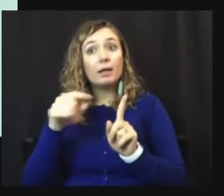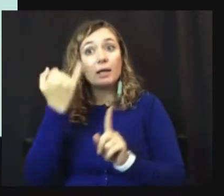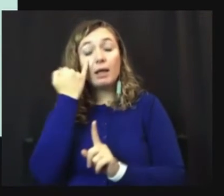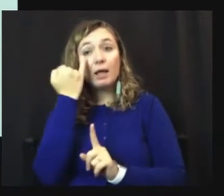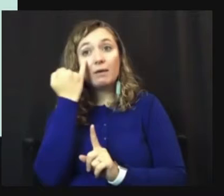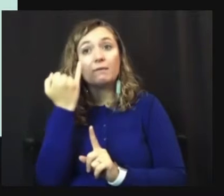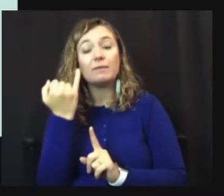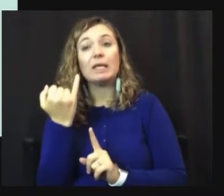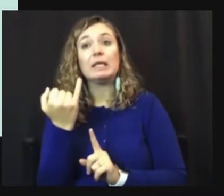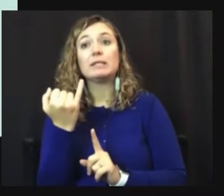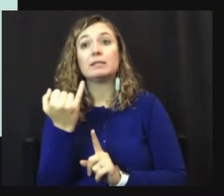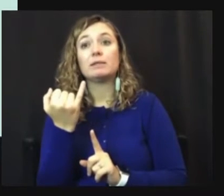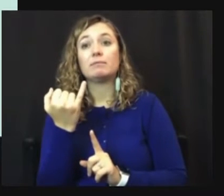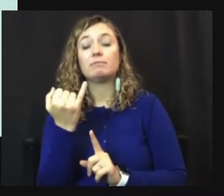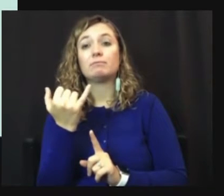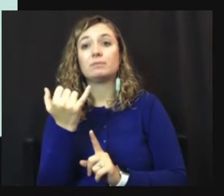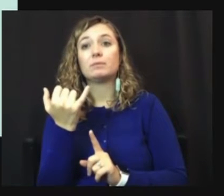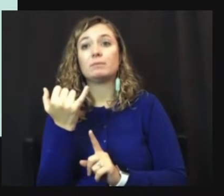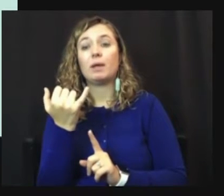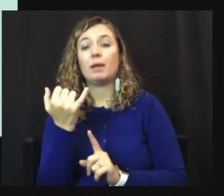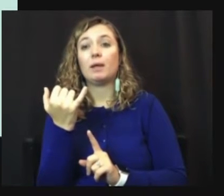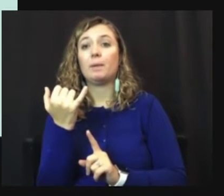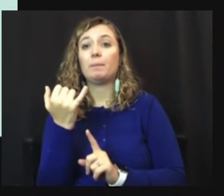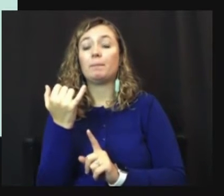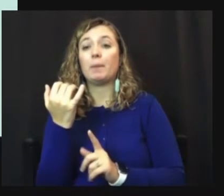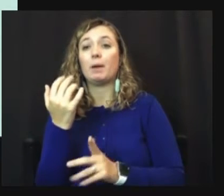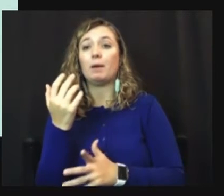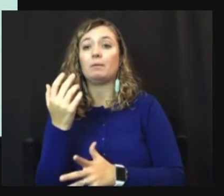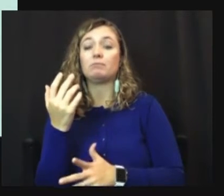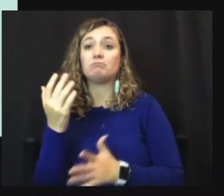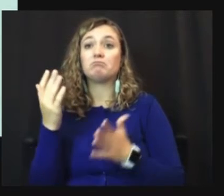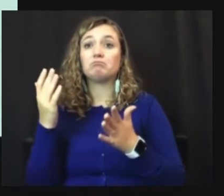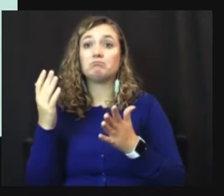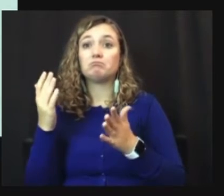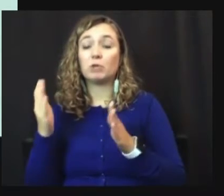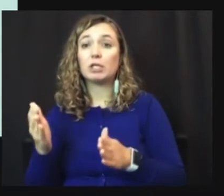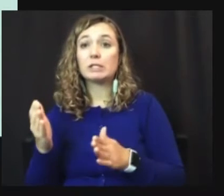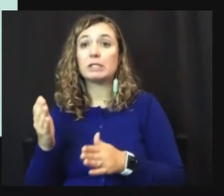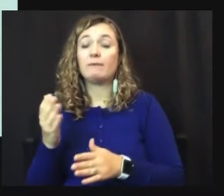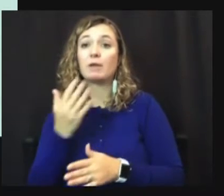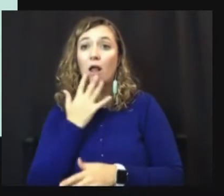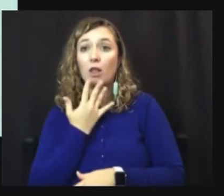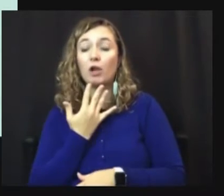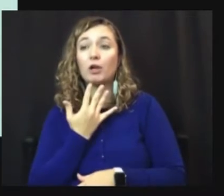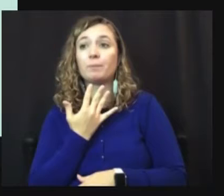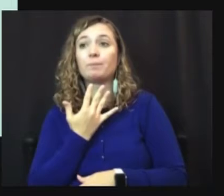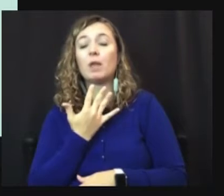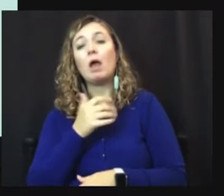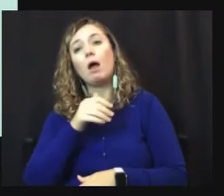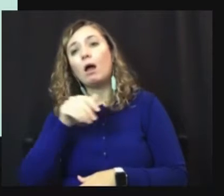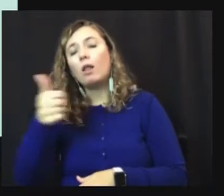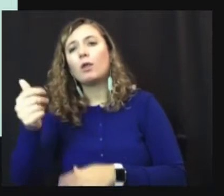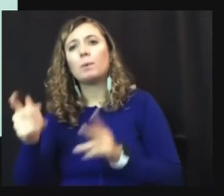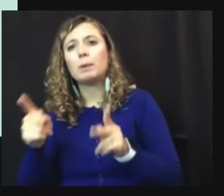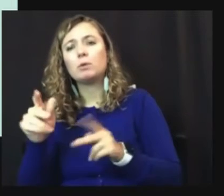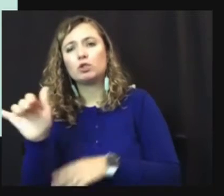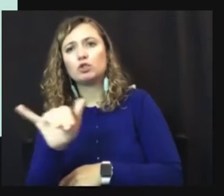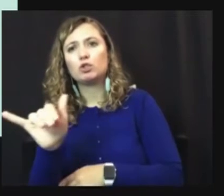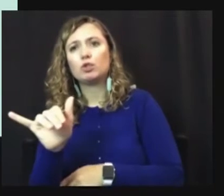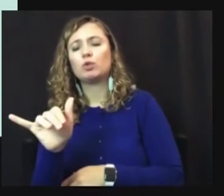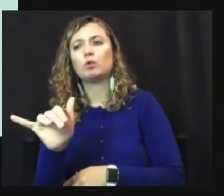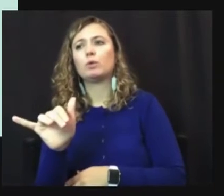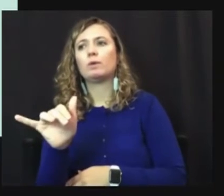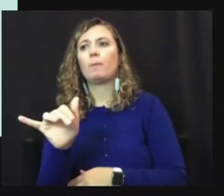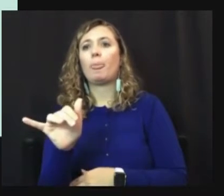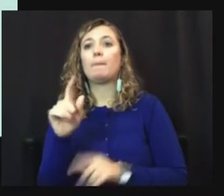stim in public, and this happens to non-people, to people who are not of color as well, but I want to say that this is